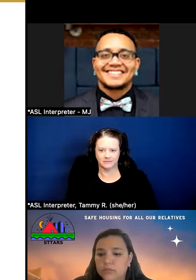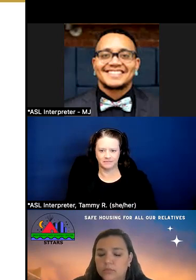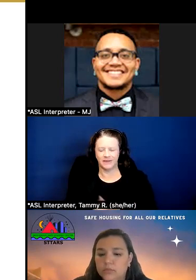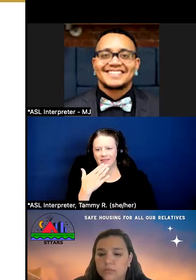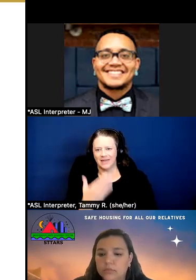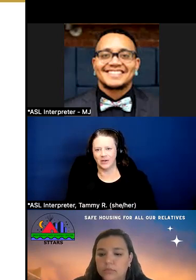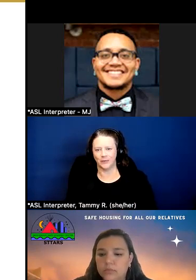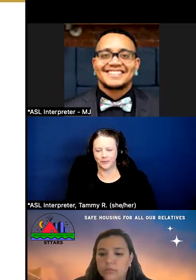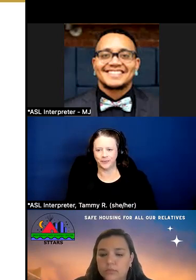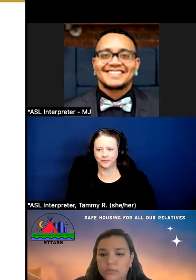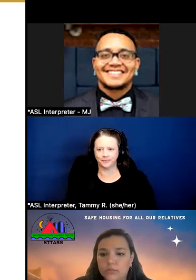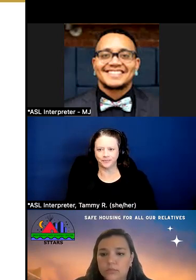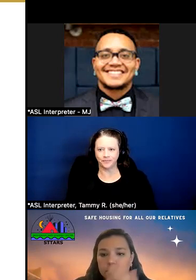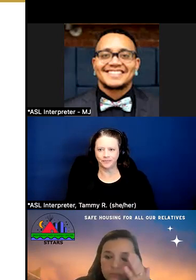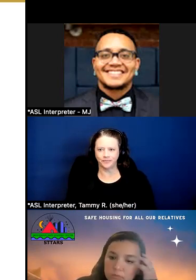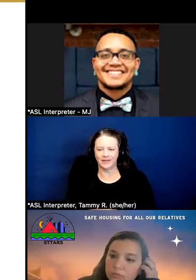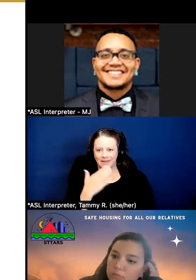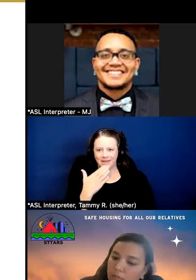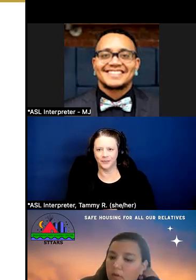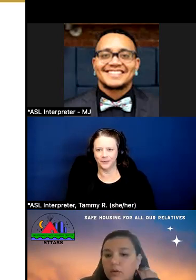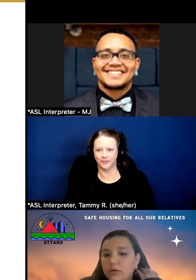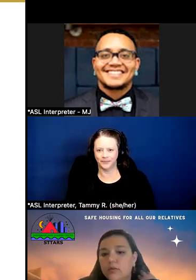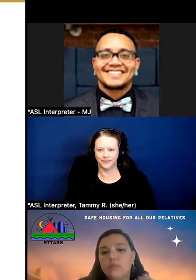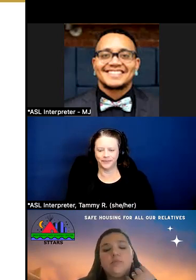you. Thank